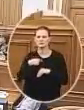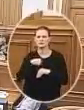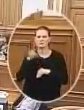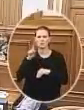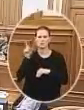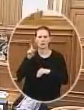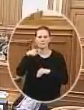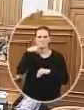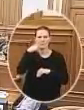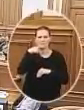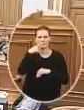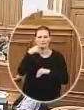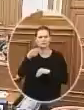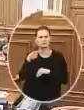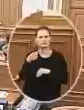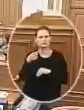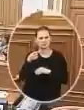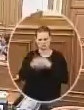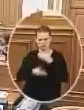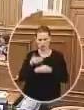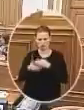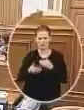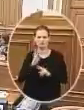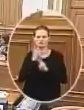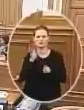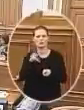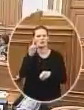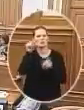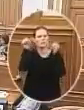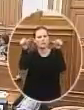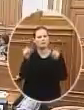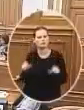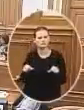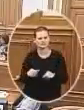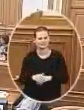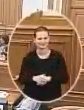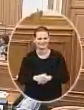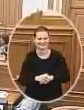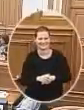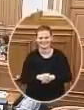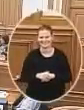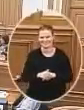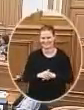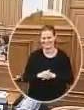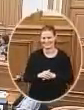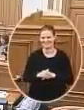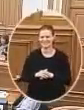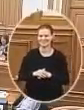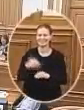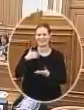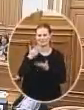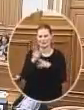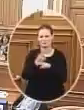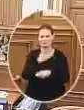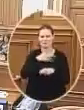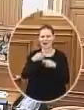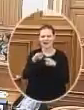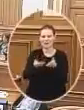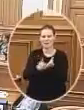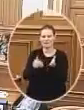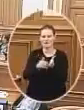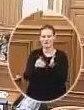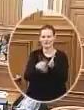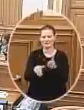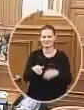be posted? Thank you, Peter Albert again. I guess I can stop introducing myself every time I'm asked a question. What